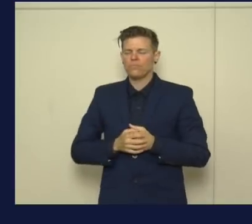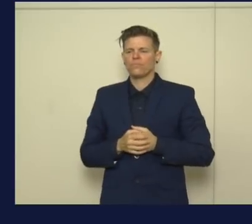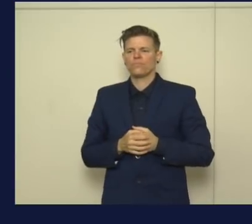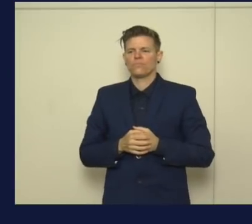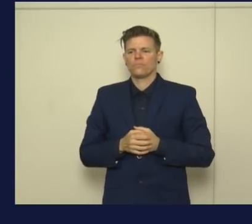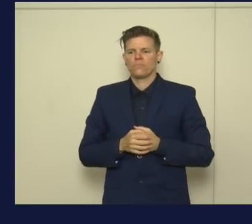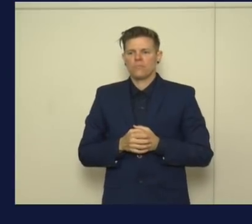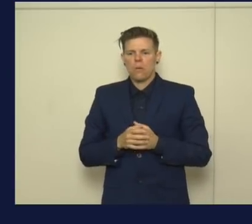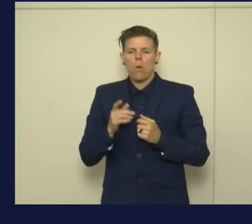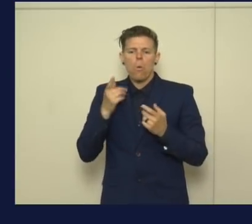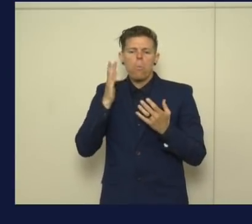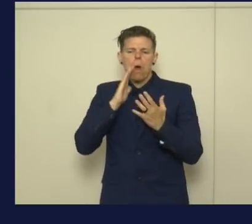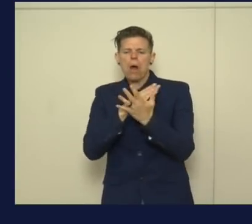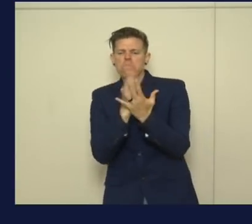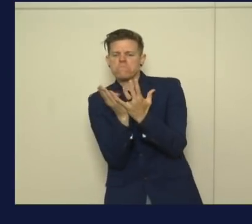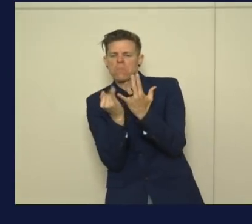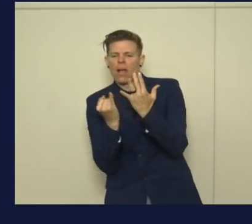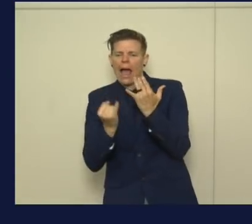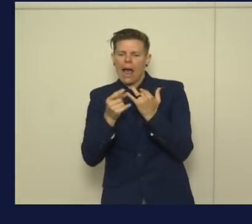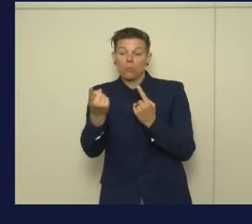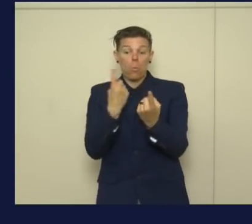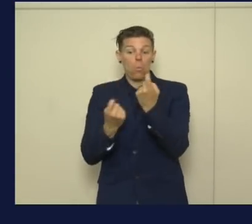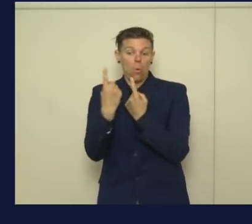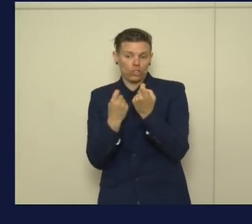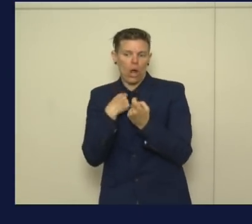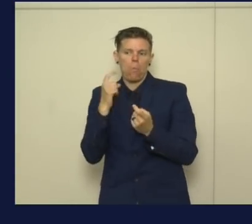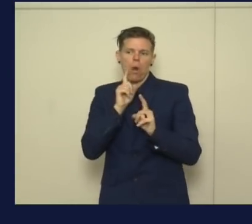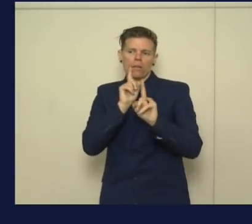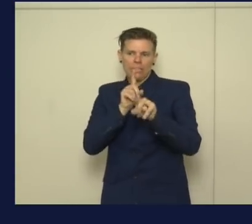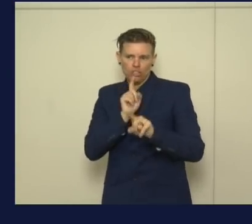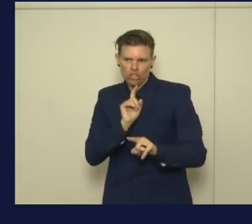conference. We've now conducted